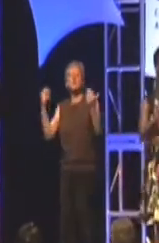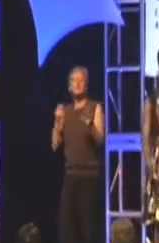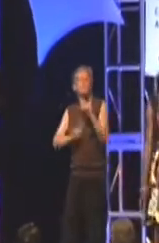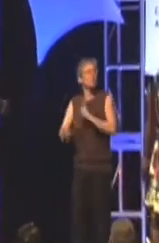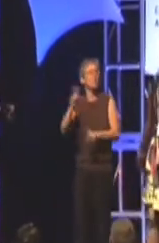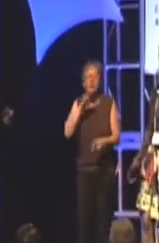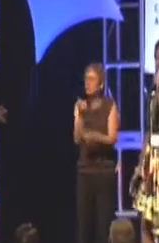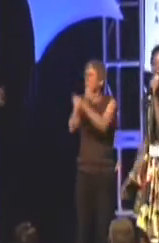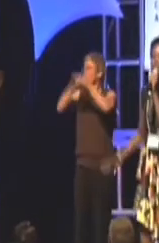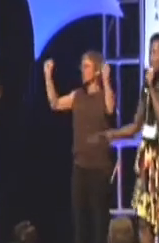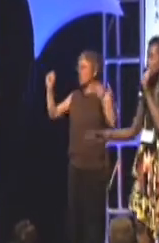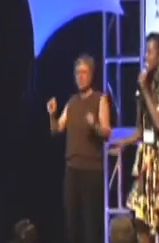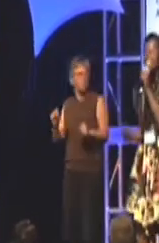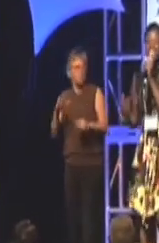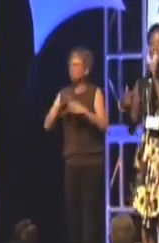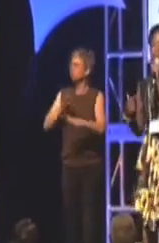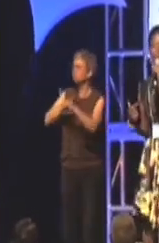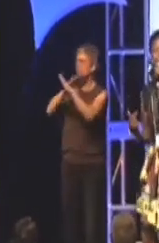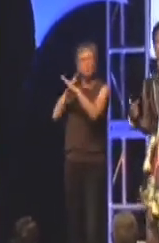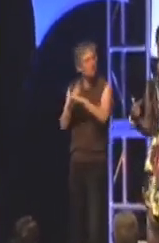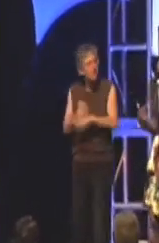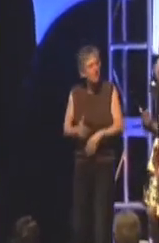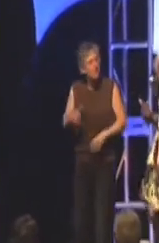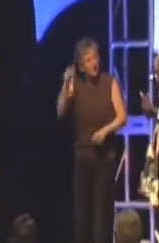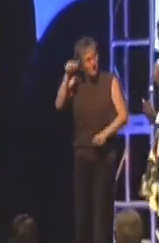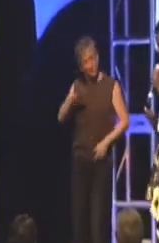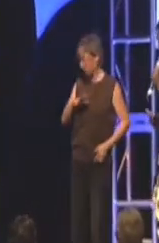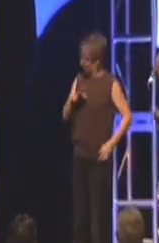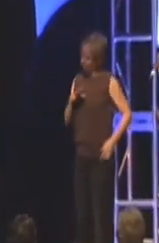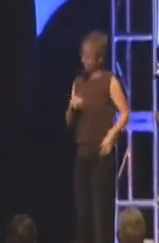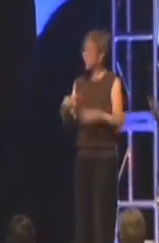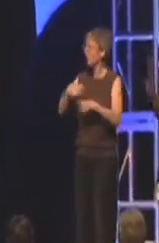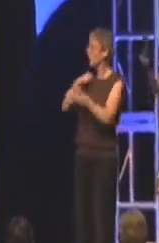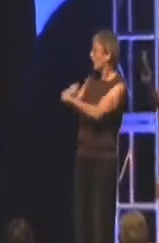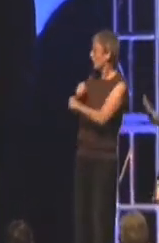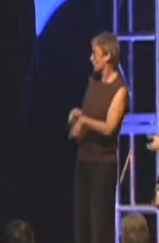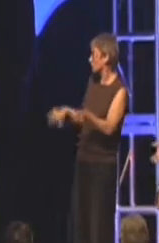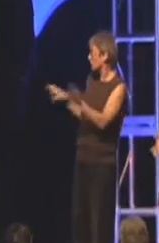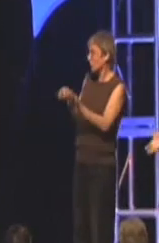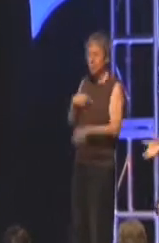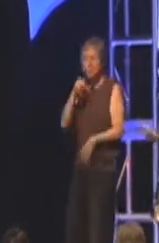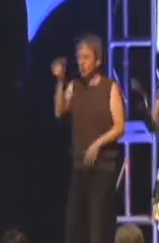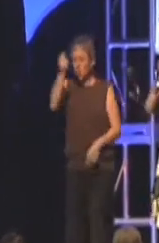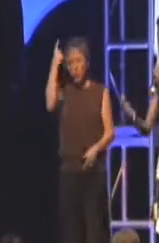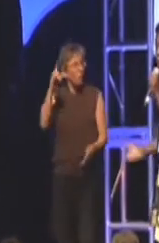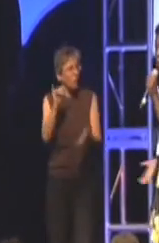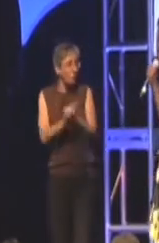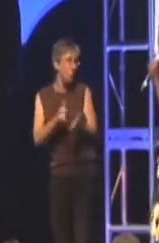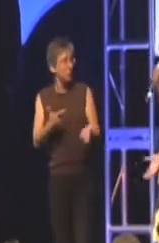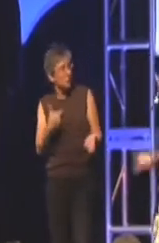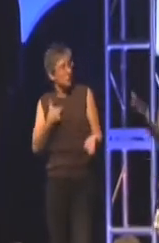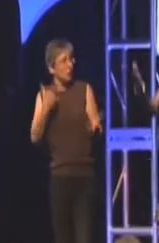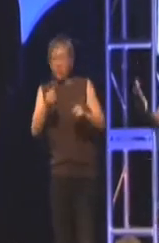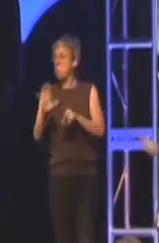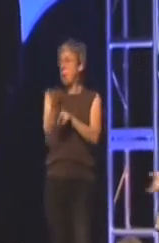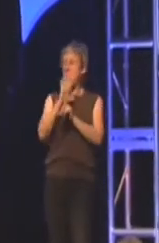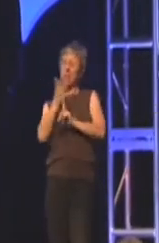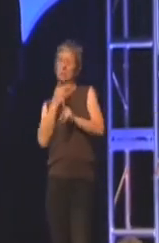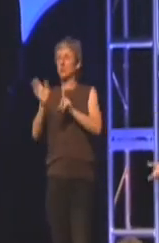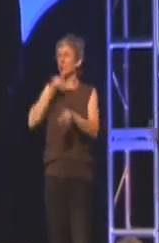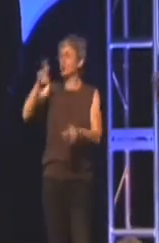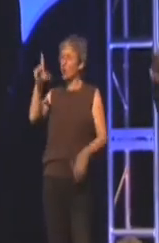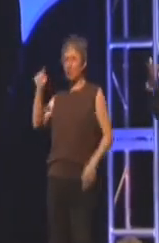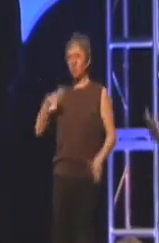of rejection, hard time stressing Sad woman man that can keep me protected I don't understand cause I was in for a lesson Started